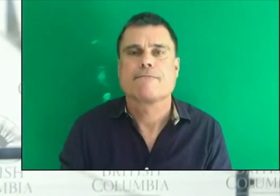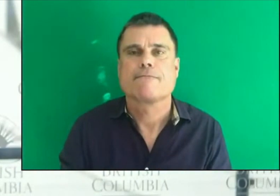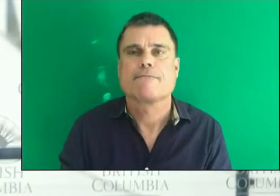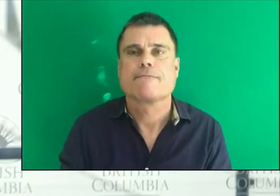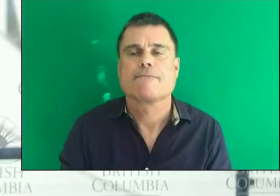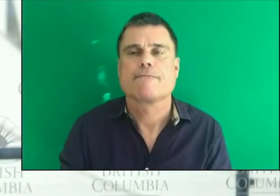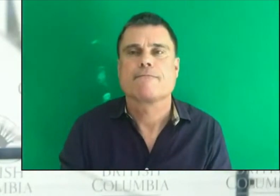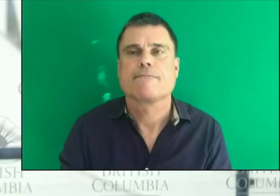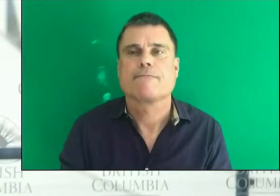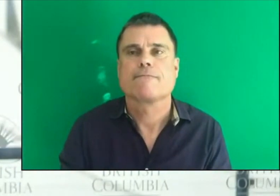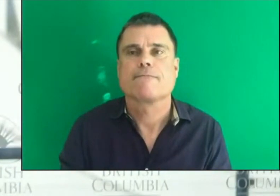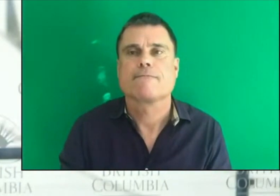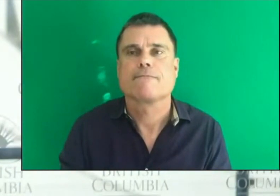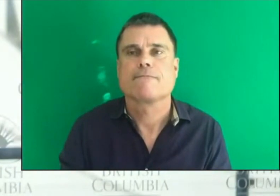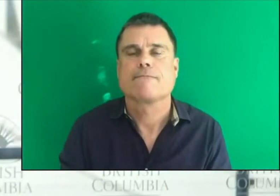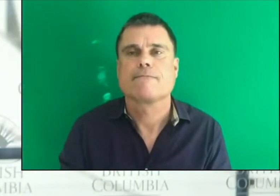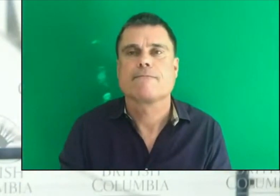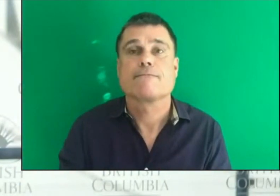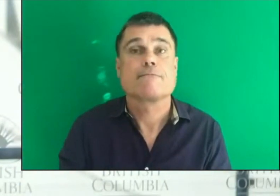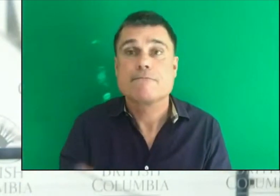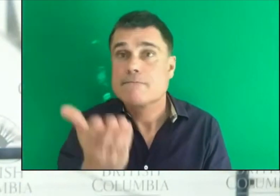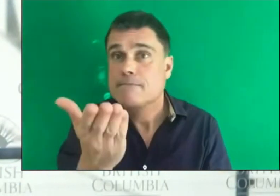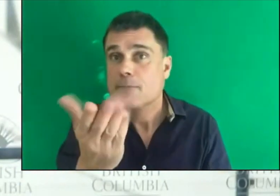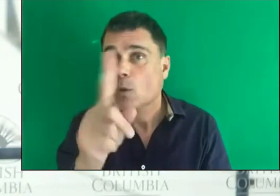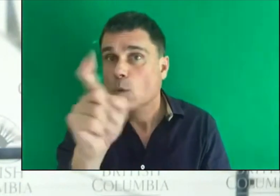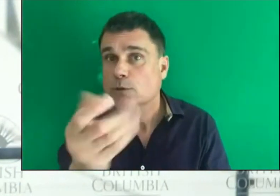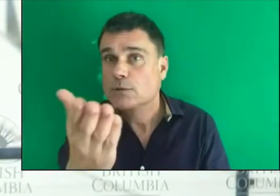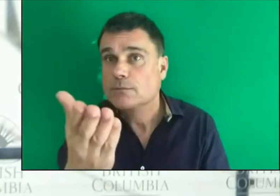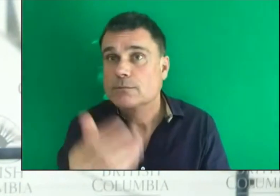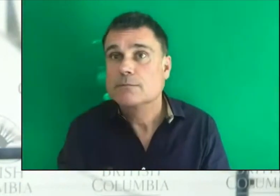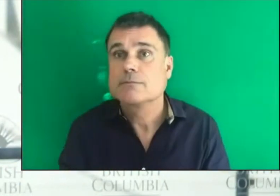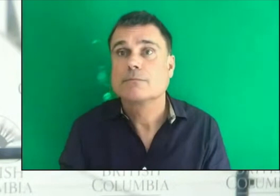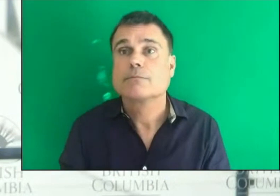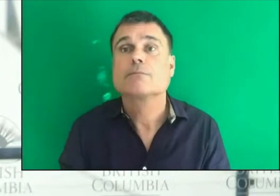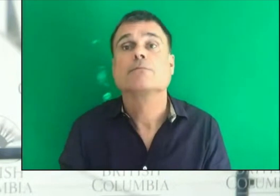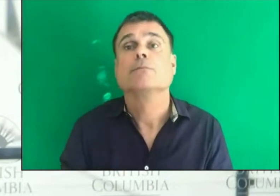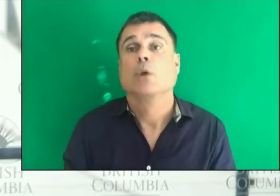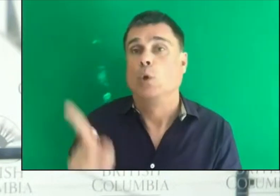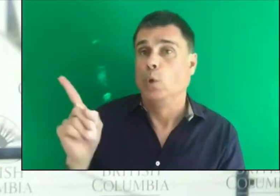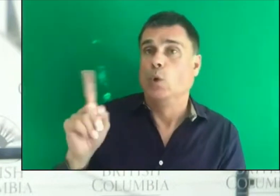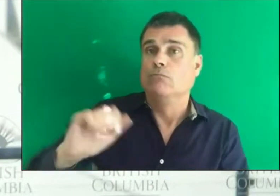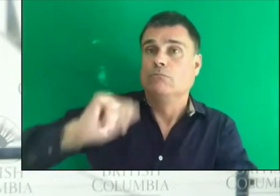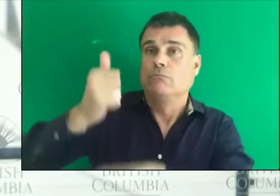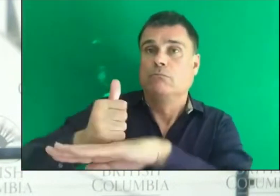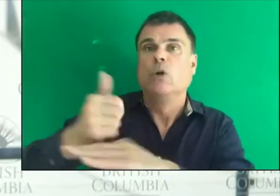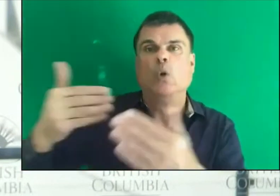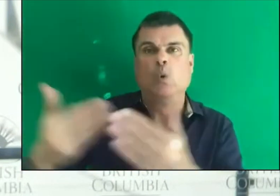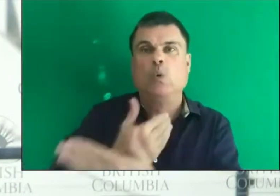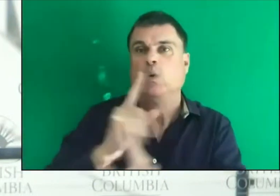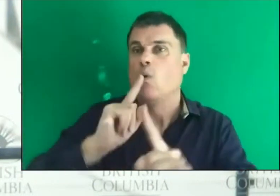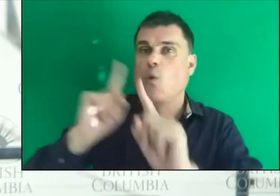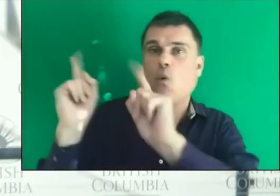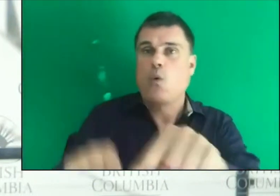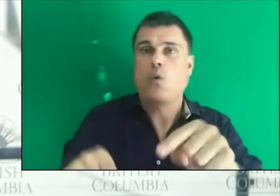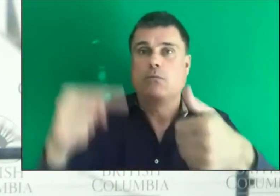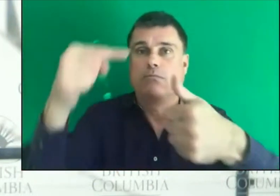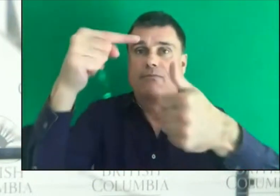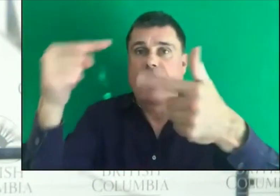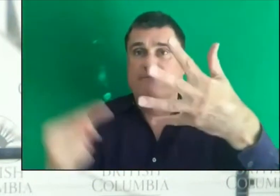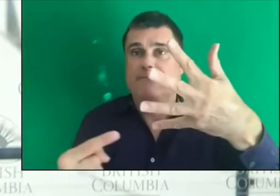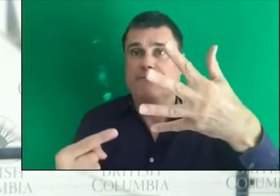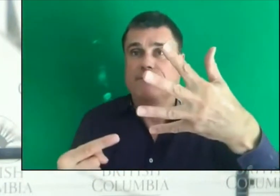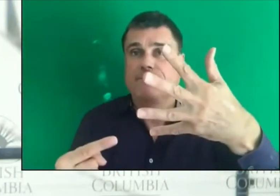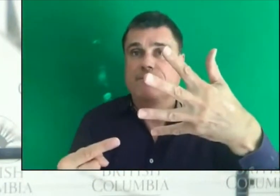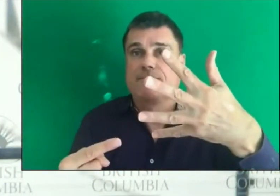those control measures. So we have not added it to our case report forms at this point. Thank you. The next question comes from Richard